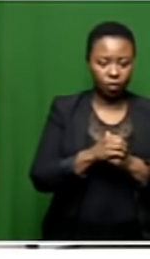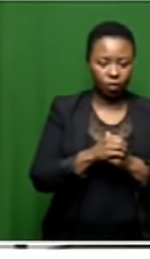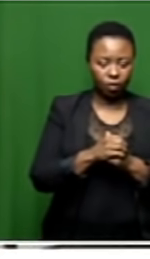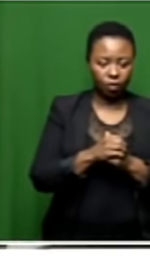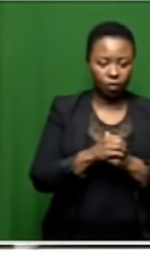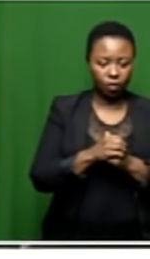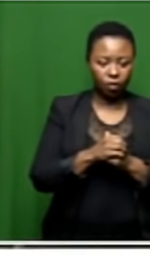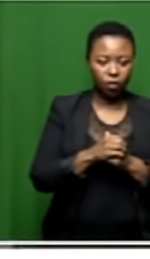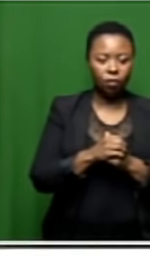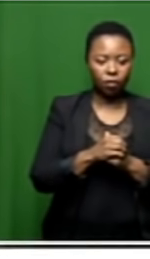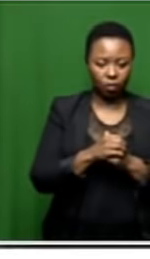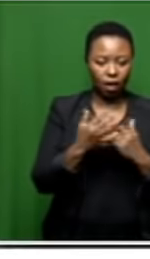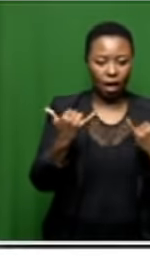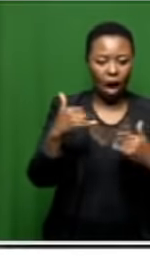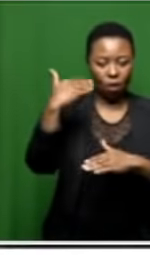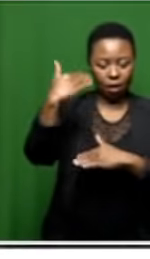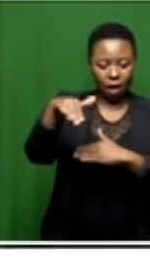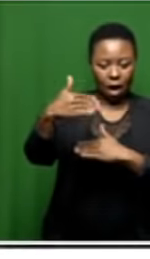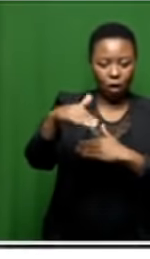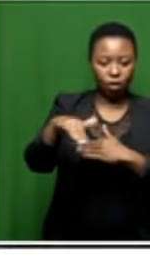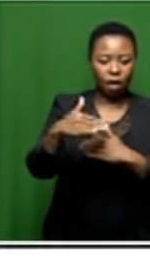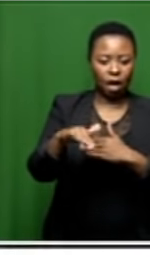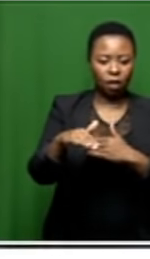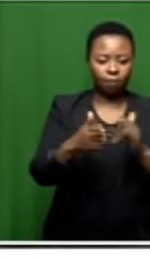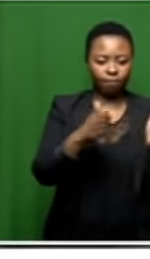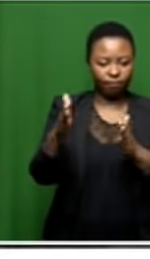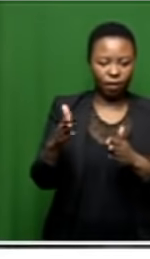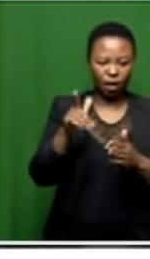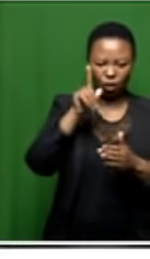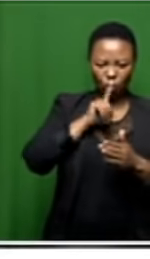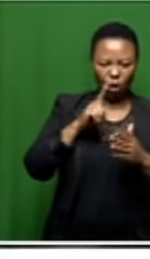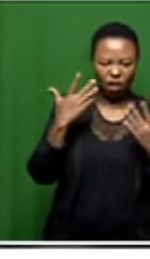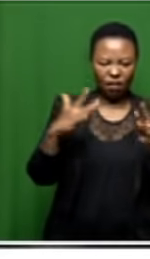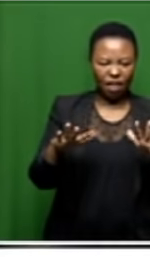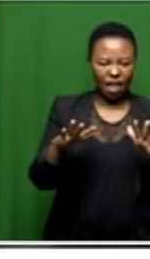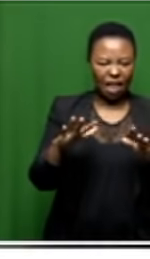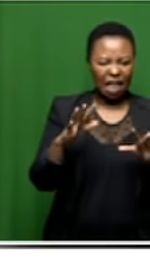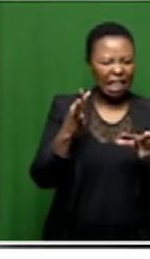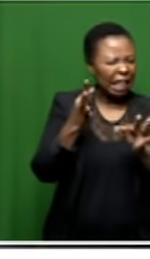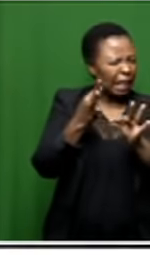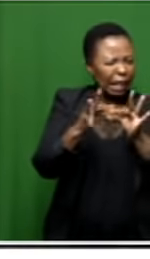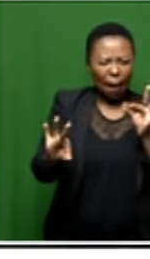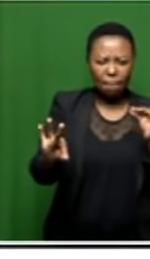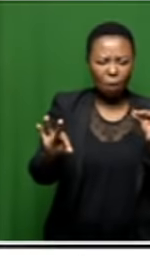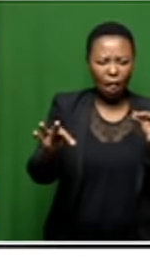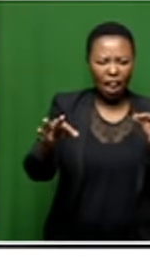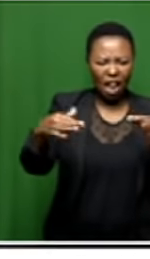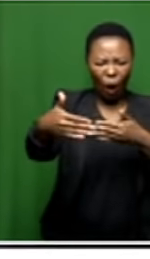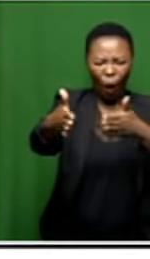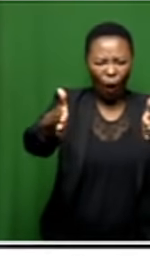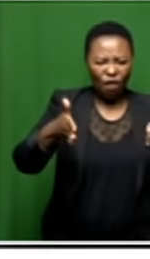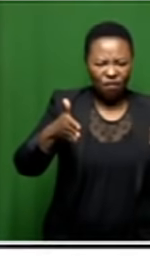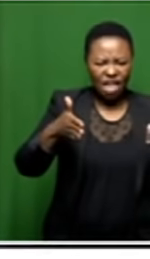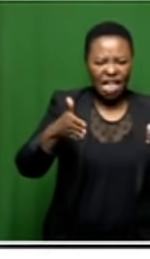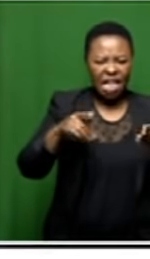hearse. It's outside now. We've been told that it's a very simple coffin. It's